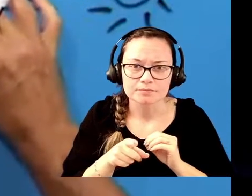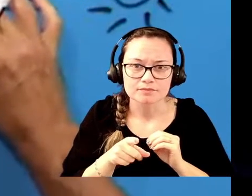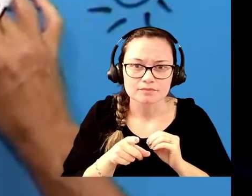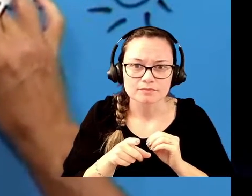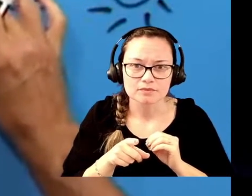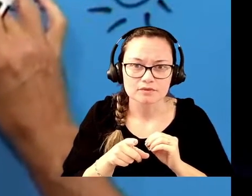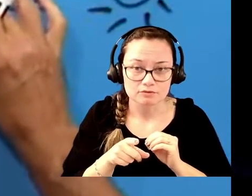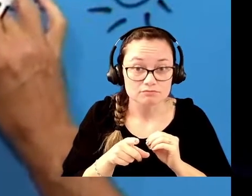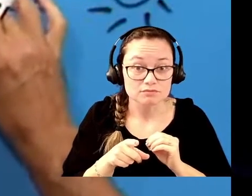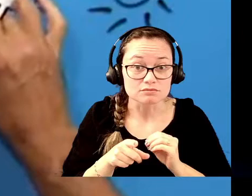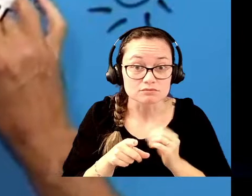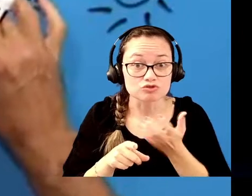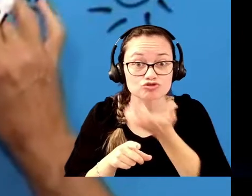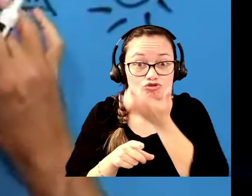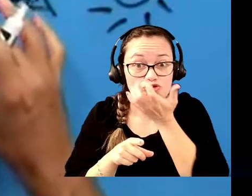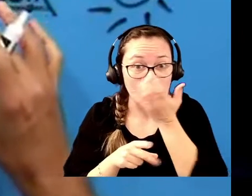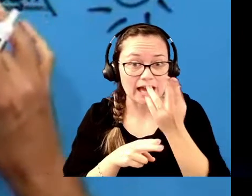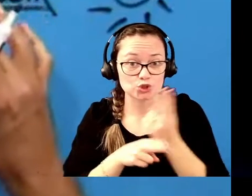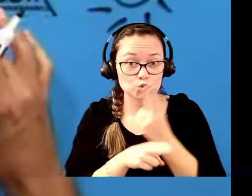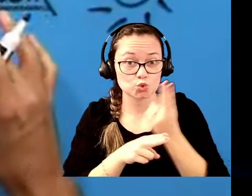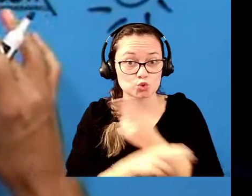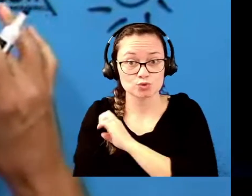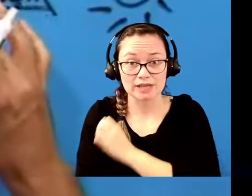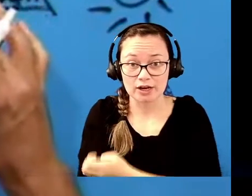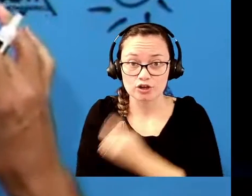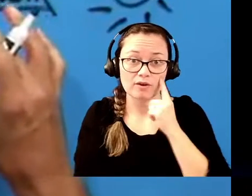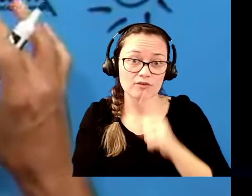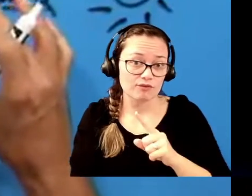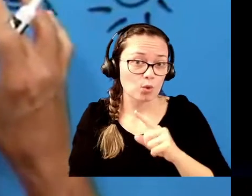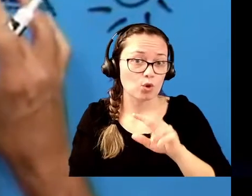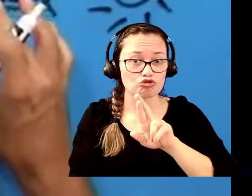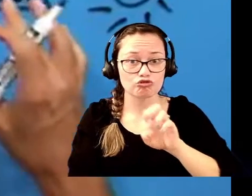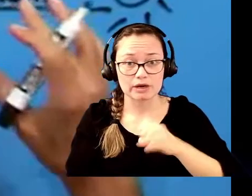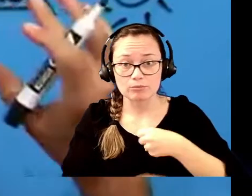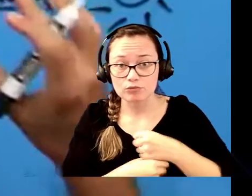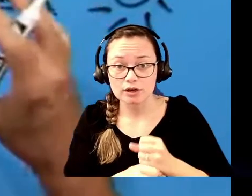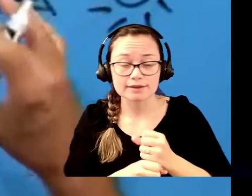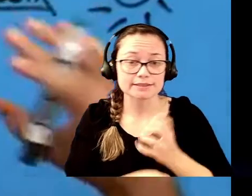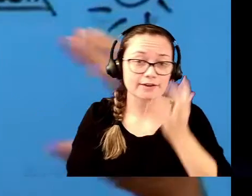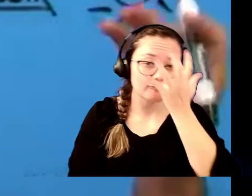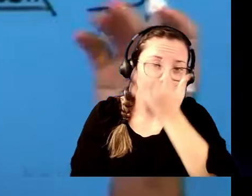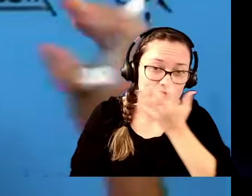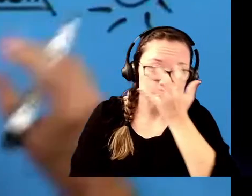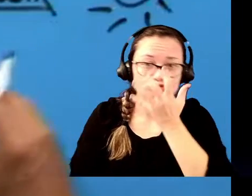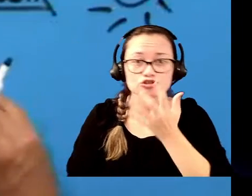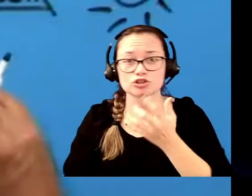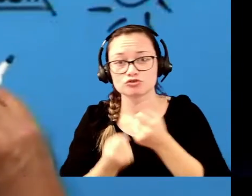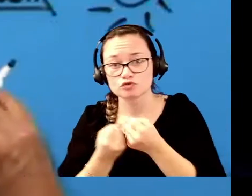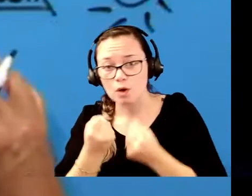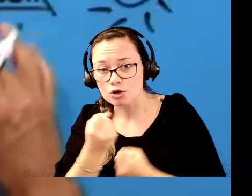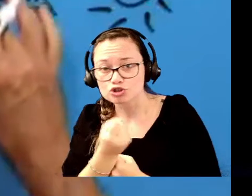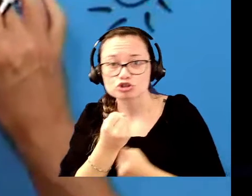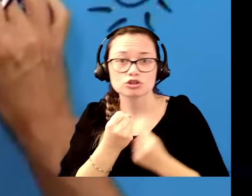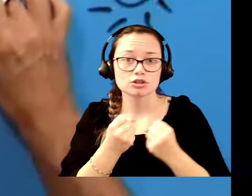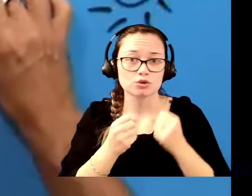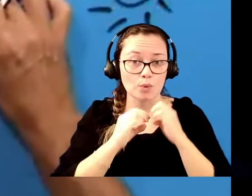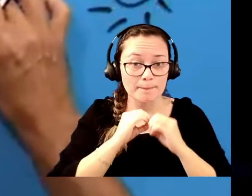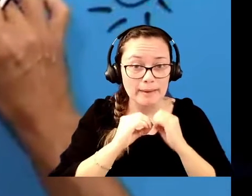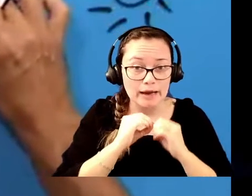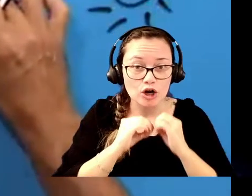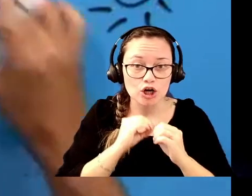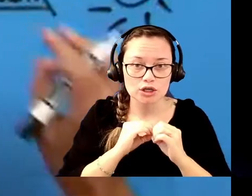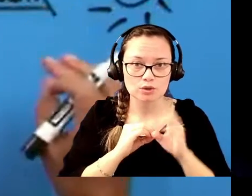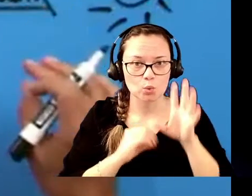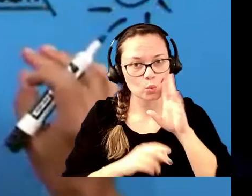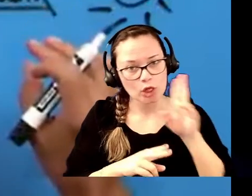these guys are using up energy, as I mentioned, for reproduction, for new features, for new structures, for repair, all of that kind of stuff. They are going